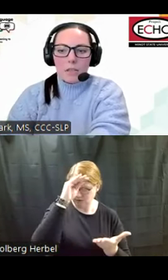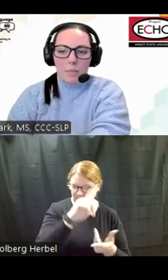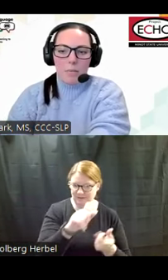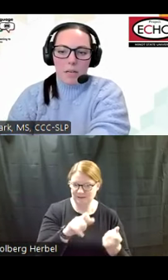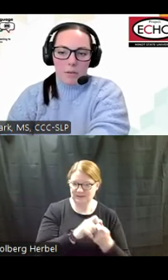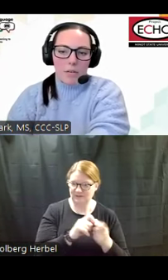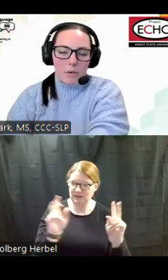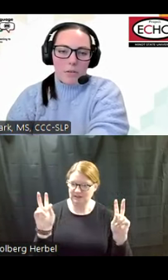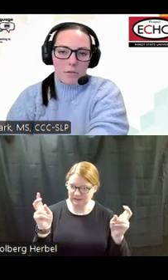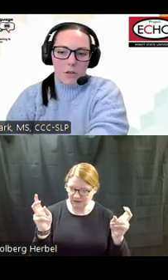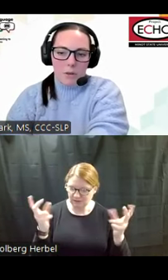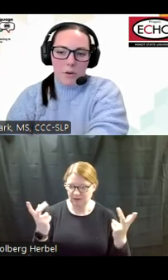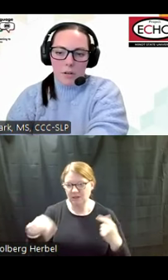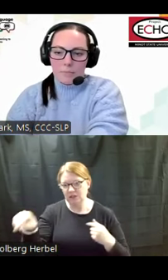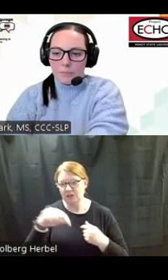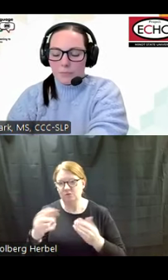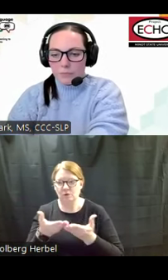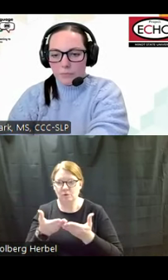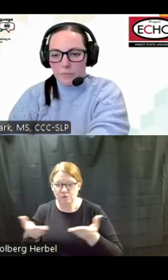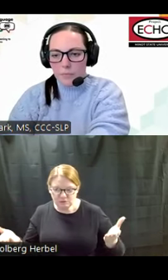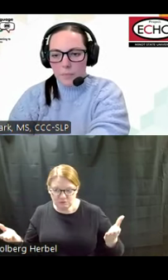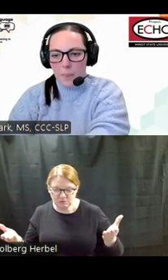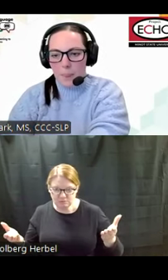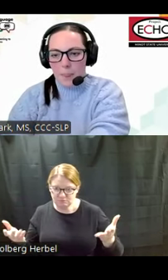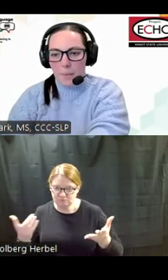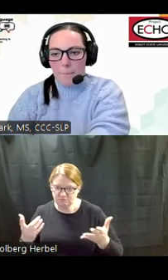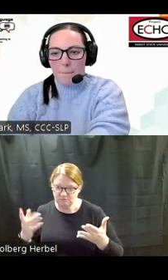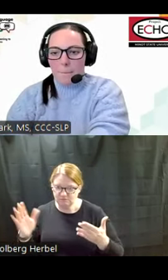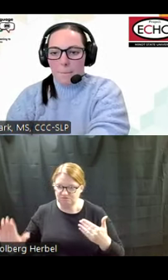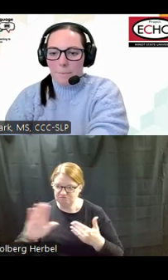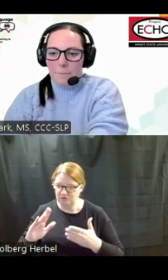and ultimately become a resource for your community.